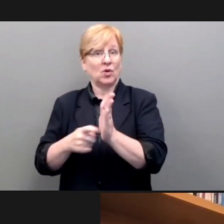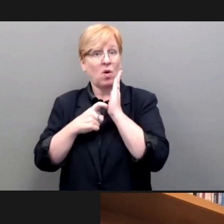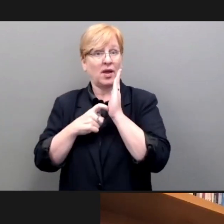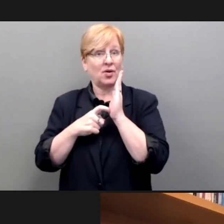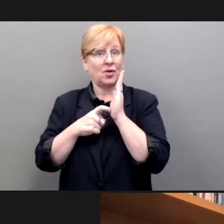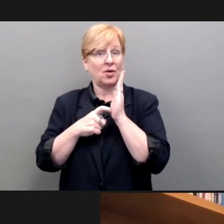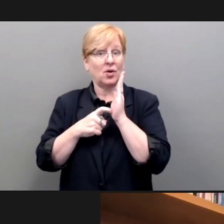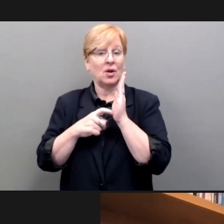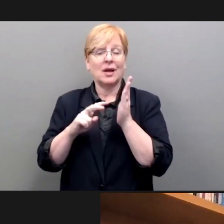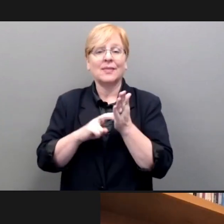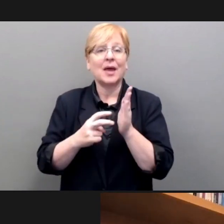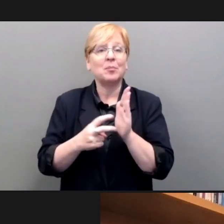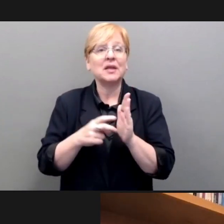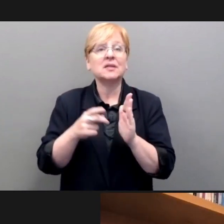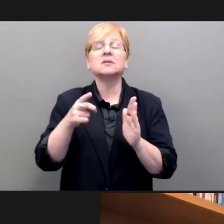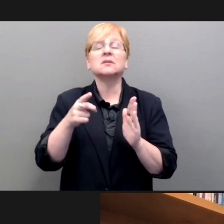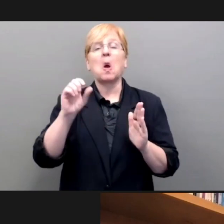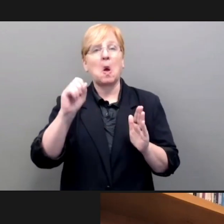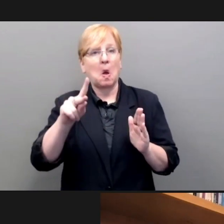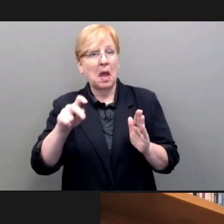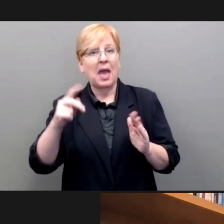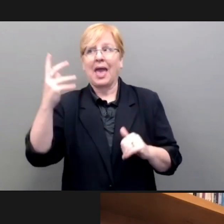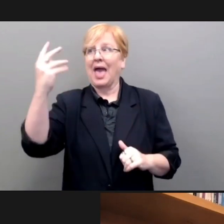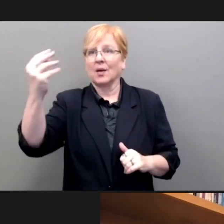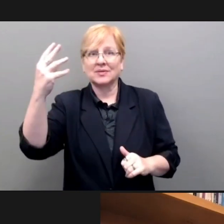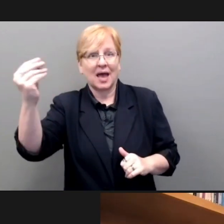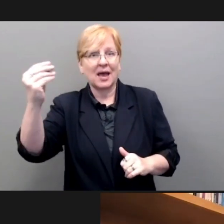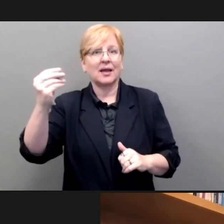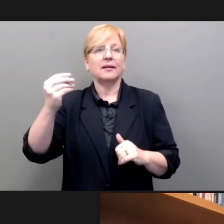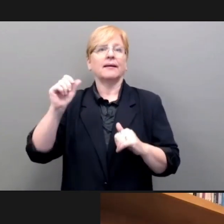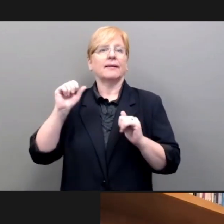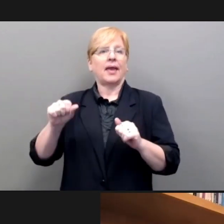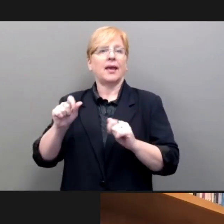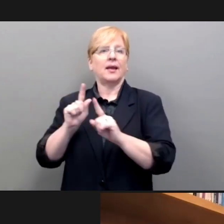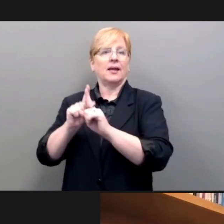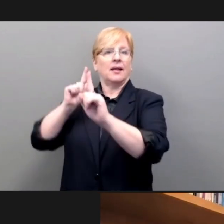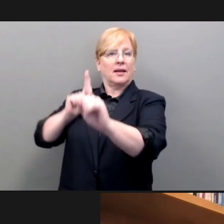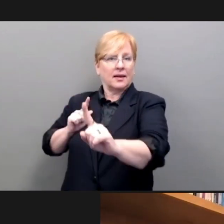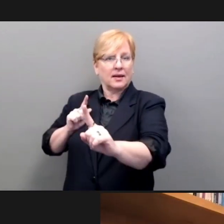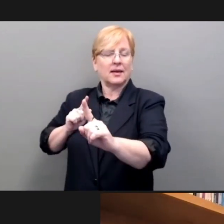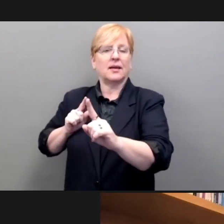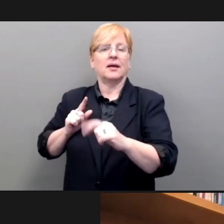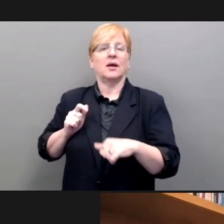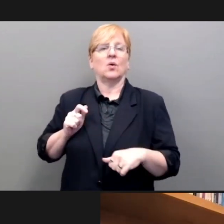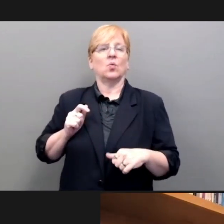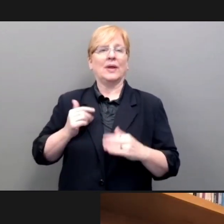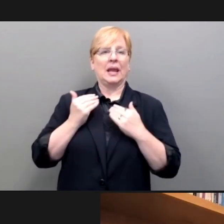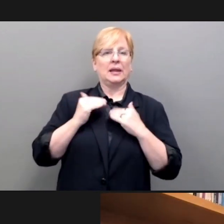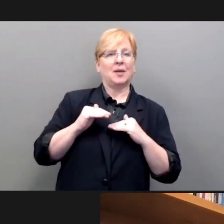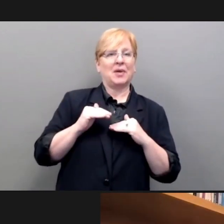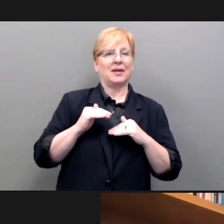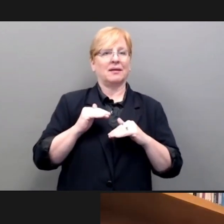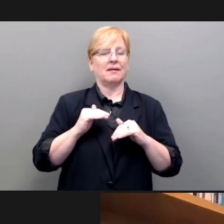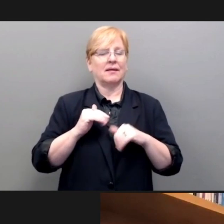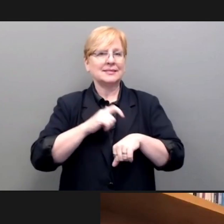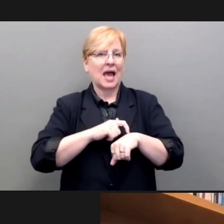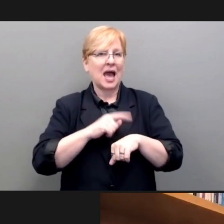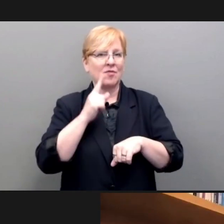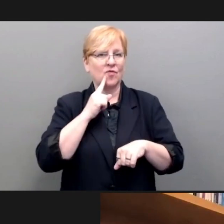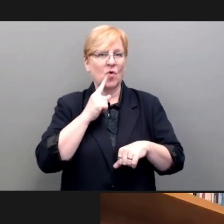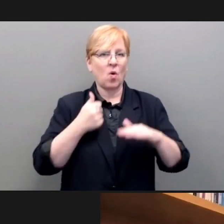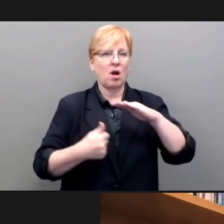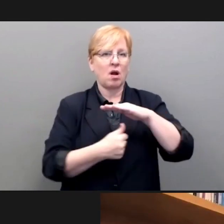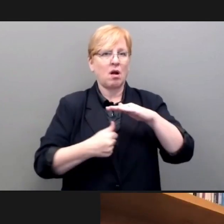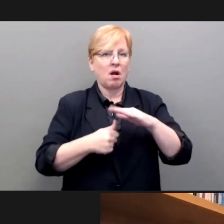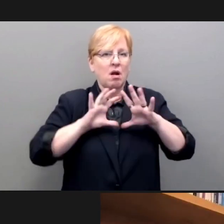can be outdoors, that we can do social distancing, that we have limited time inside a classroom,